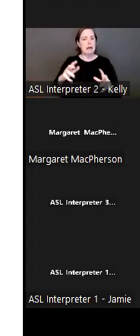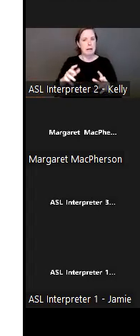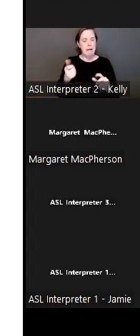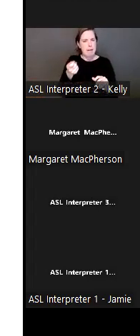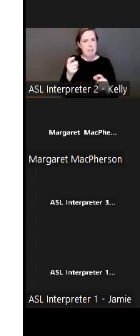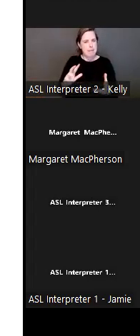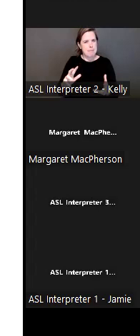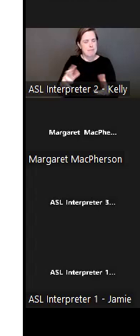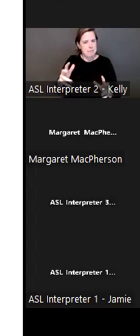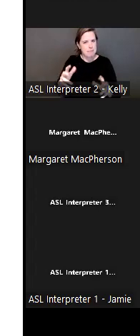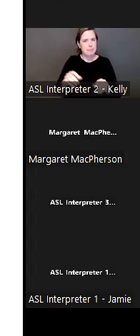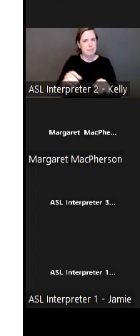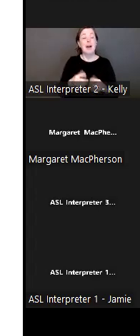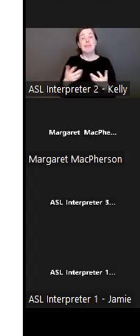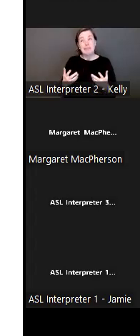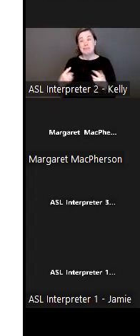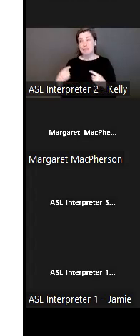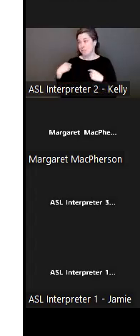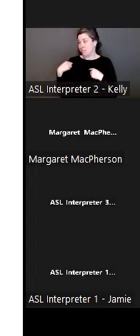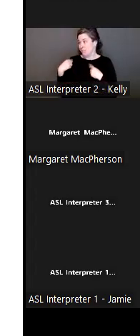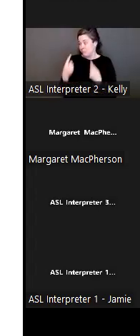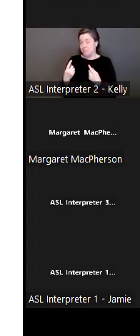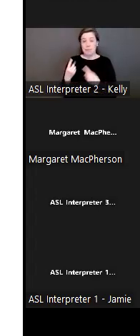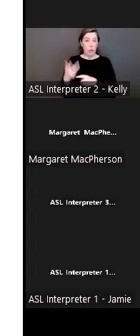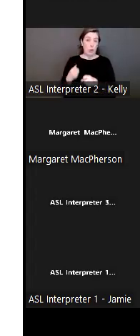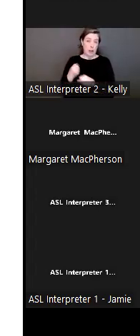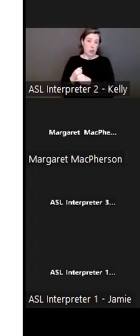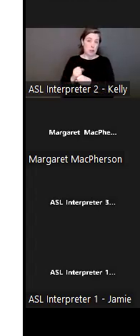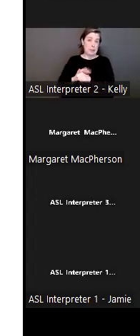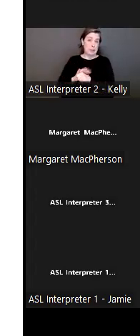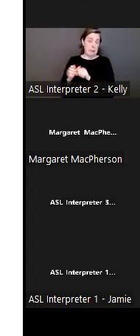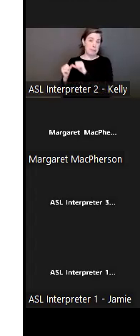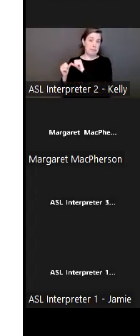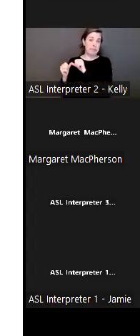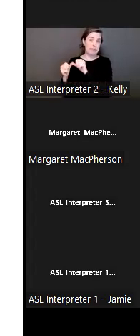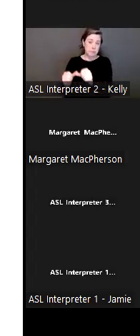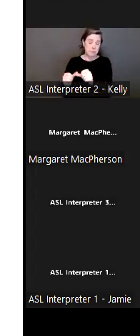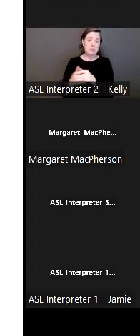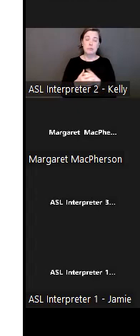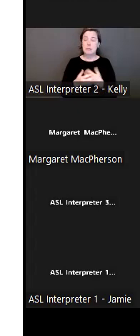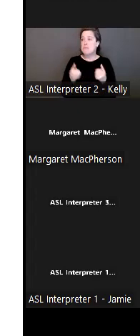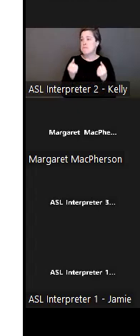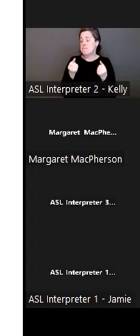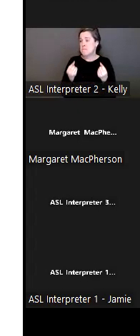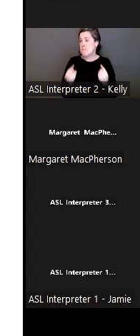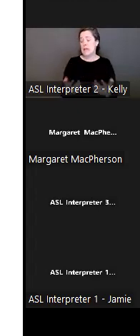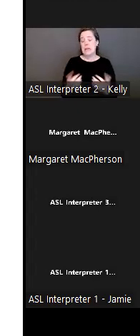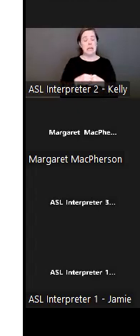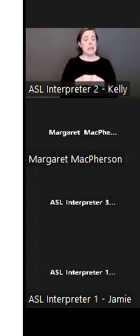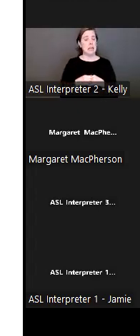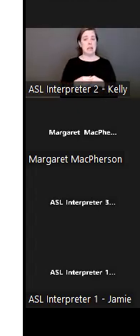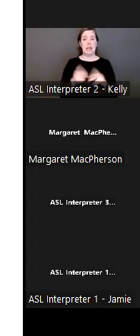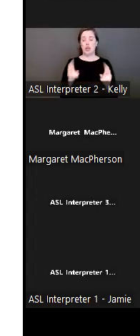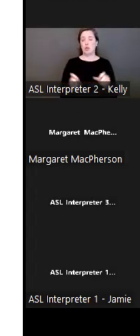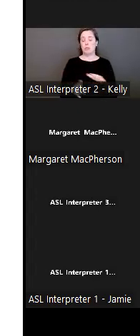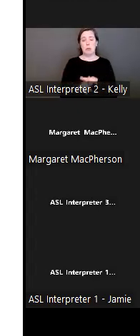this point in a 3+ year long pandemic, where many issues of social injustice have come to the fore, and we've seen